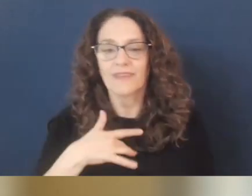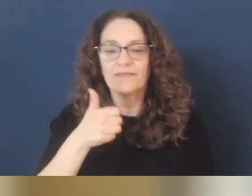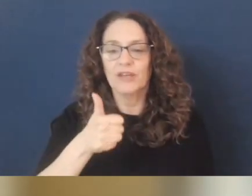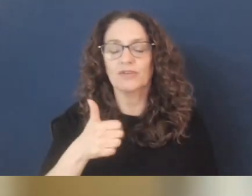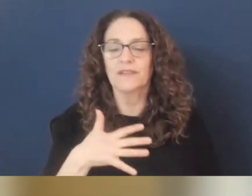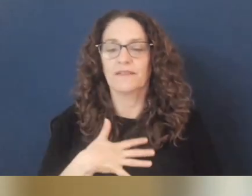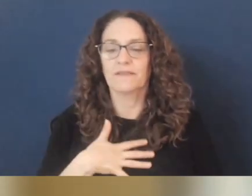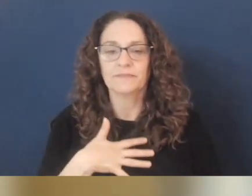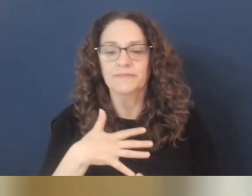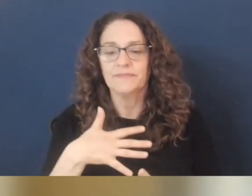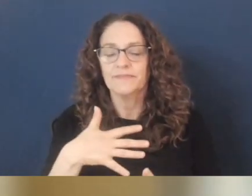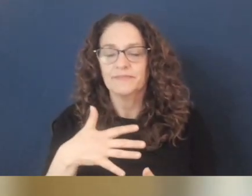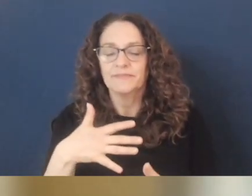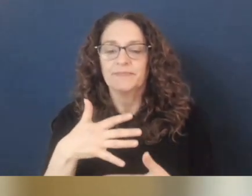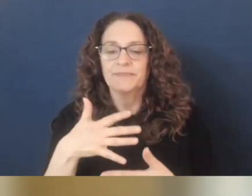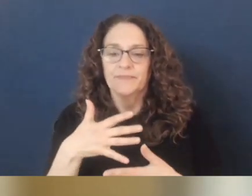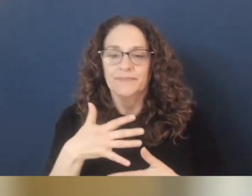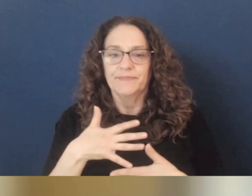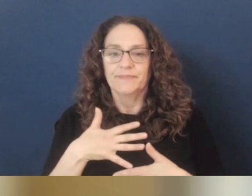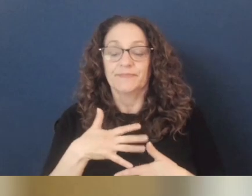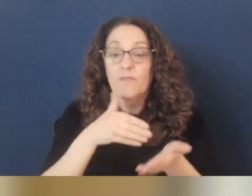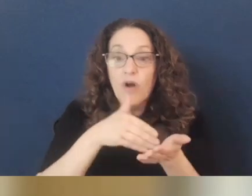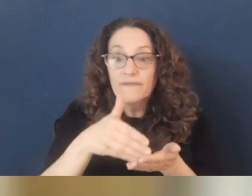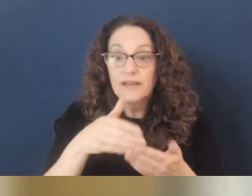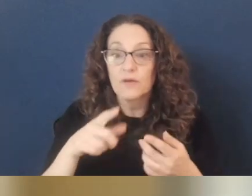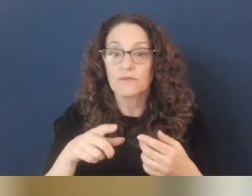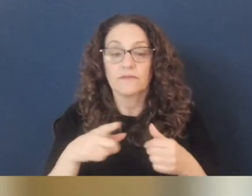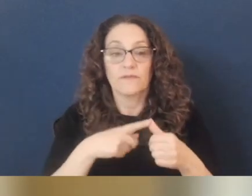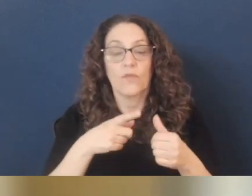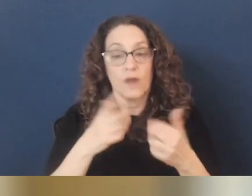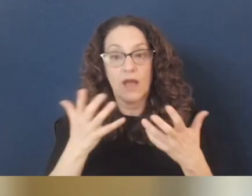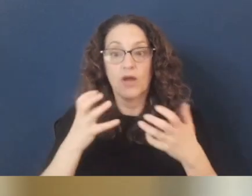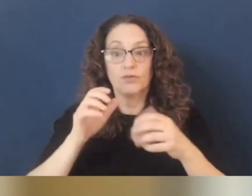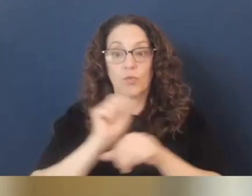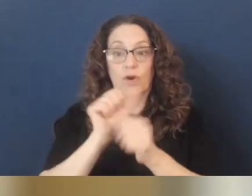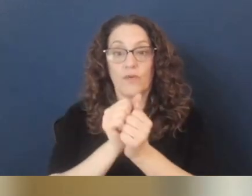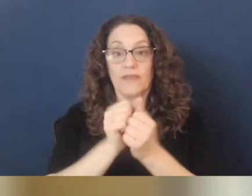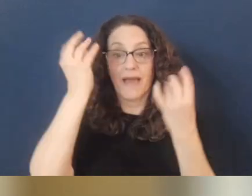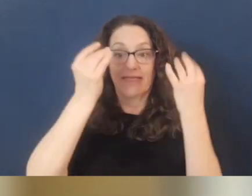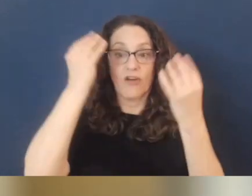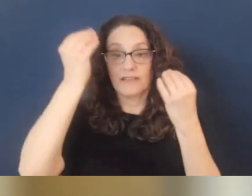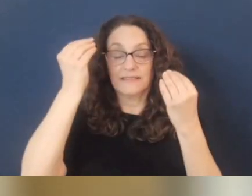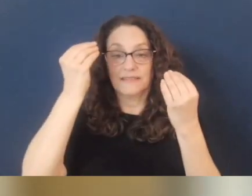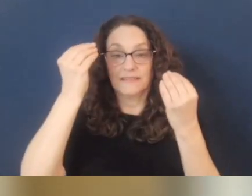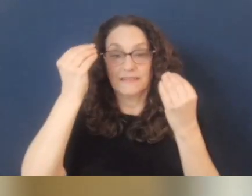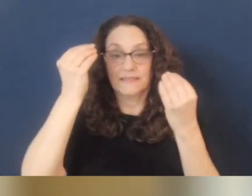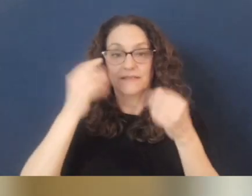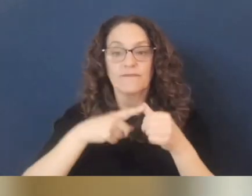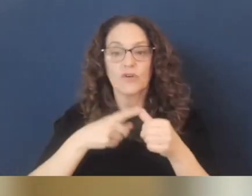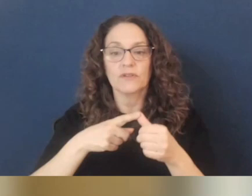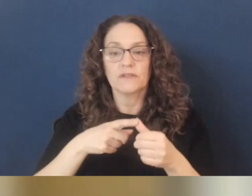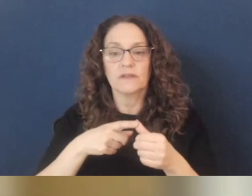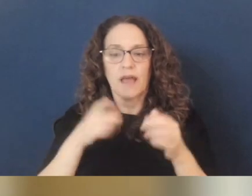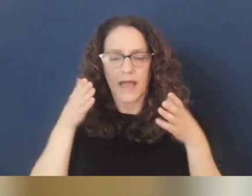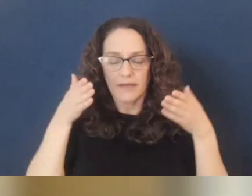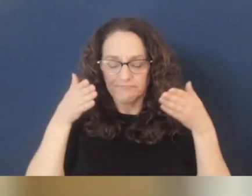And very often, when I intend to work with thoughts, I first give myself the alternative object of